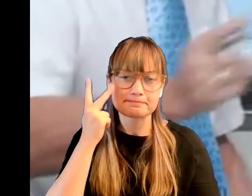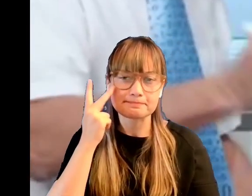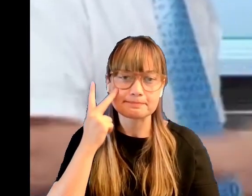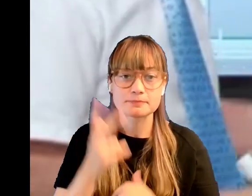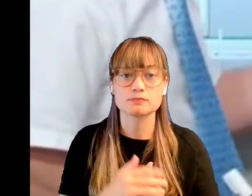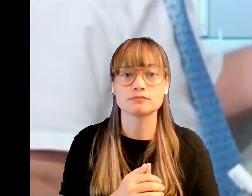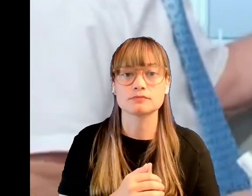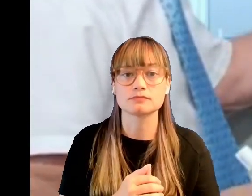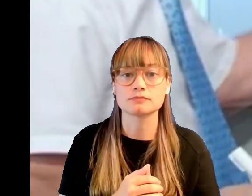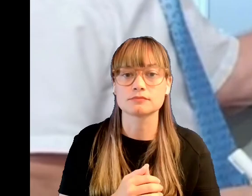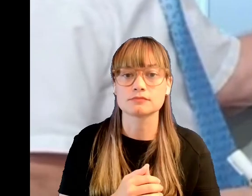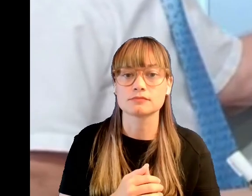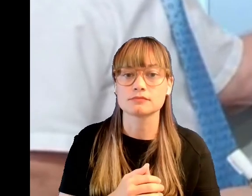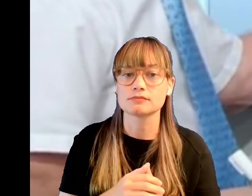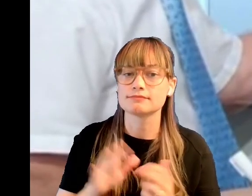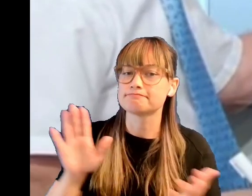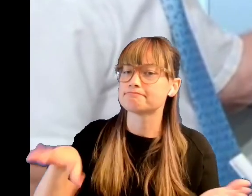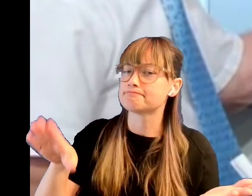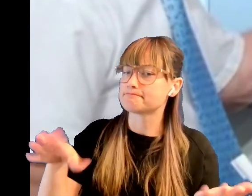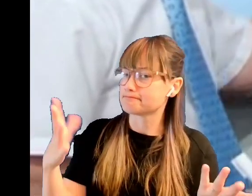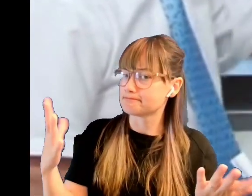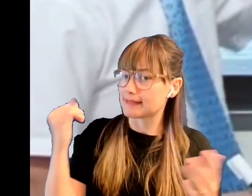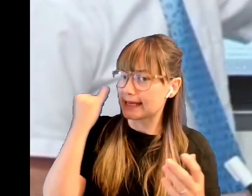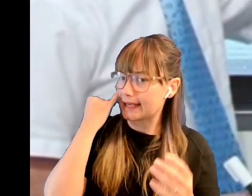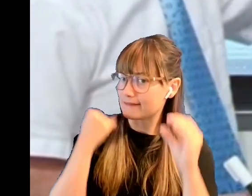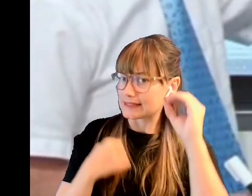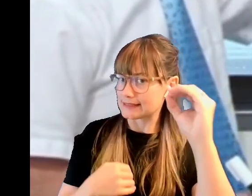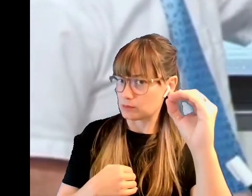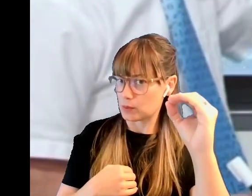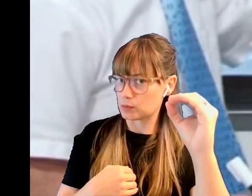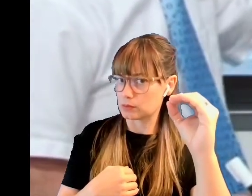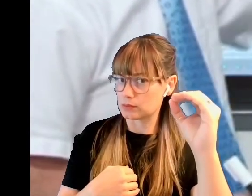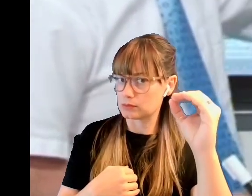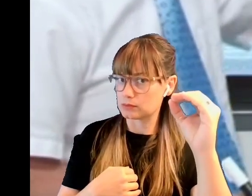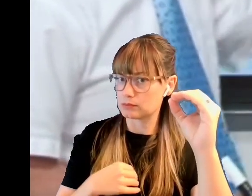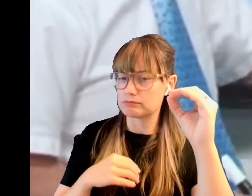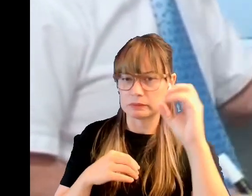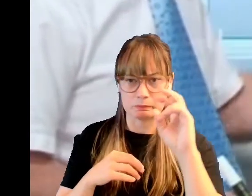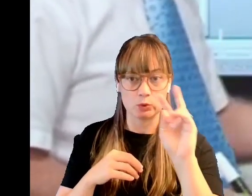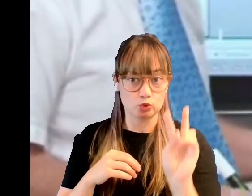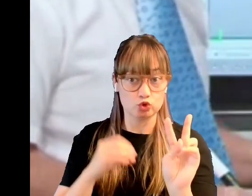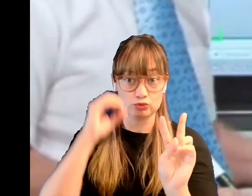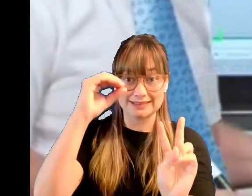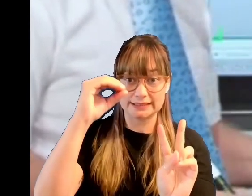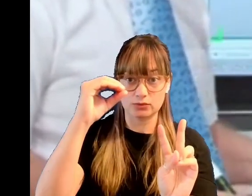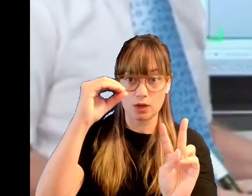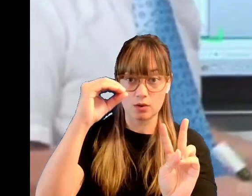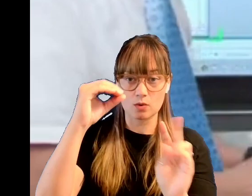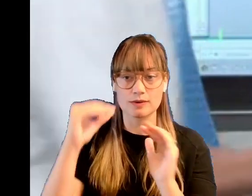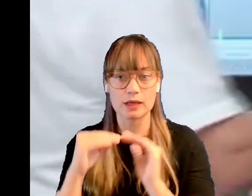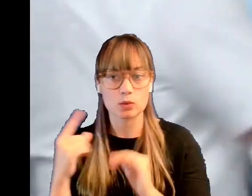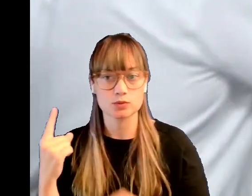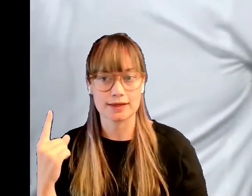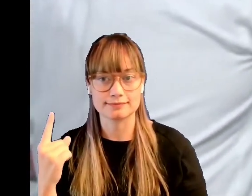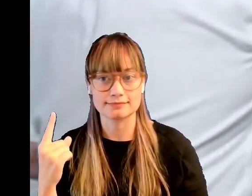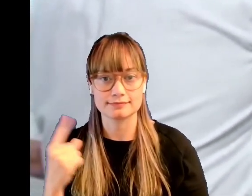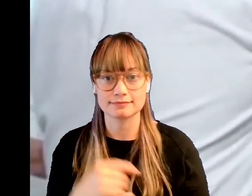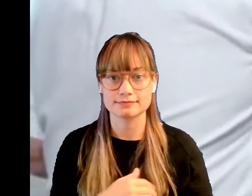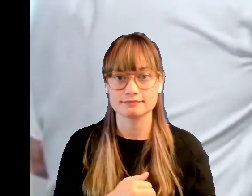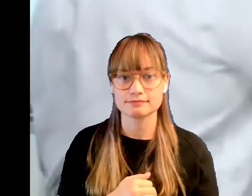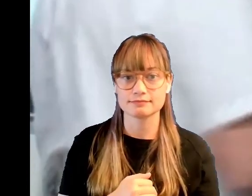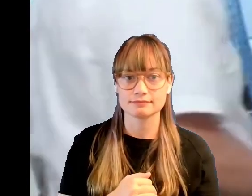So we'll take turns. Jackson, if you put a 0 in there for x, you get 2 to the 0, and that's what? 1. All